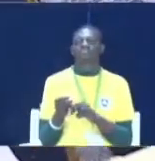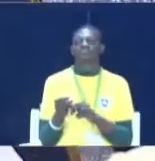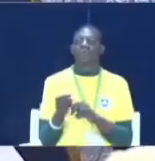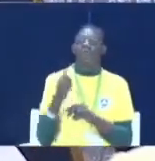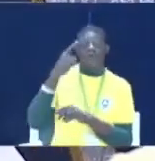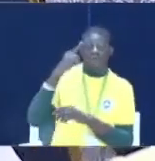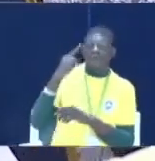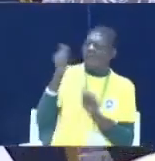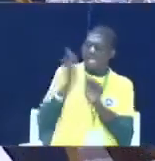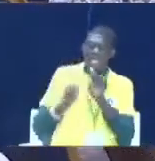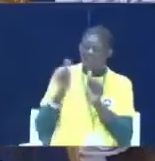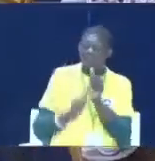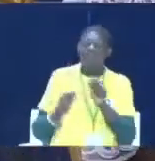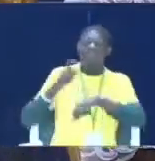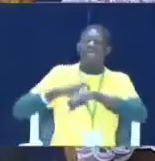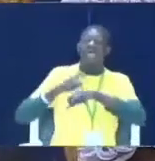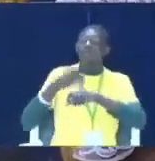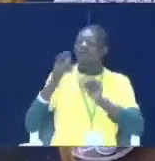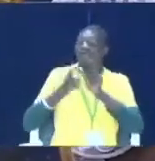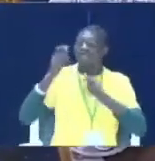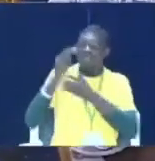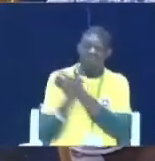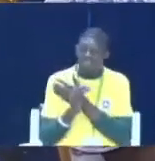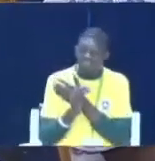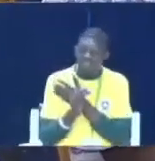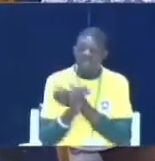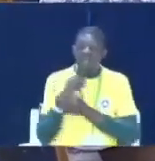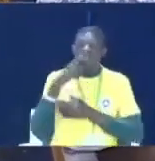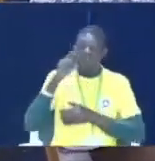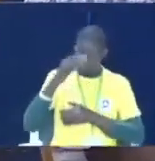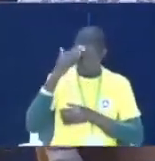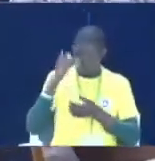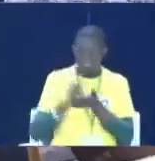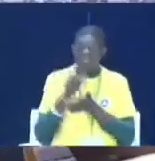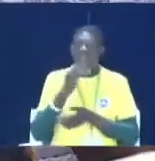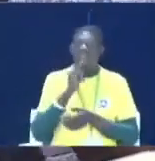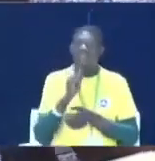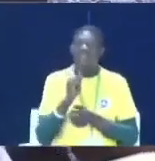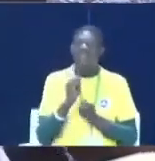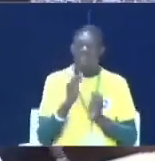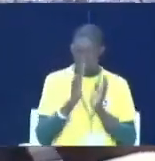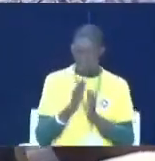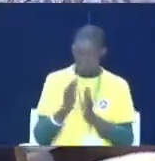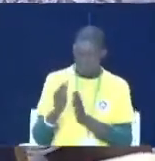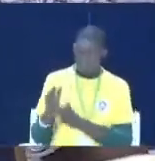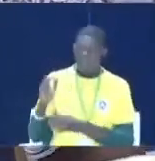For every season of enlargement, you must know that there is a requisite knowledge for you to